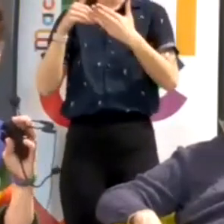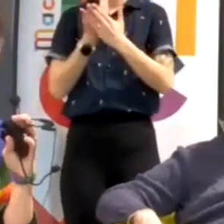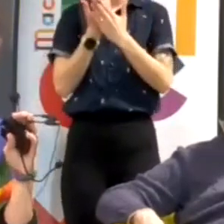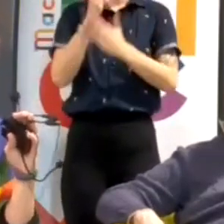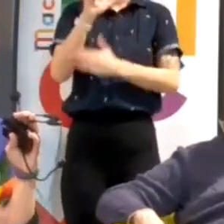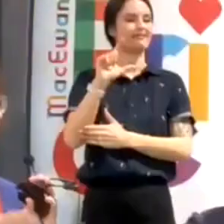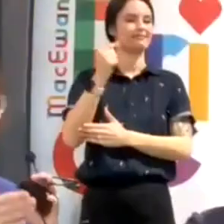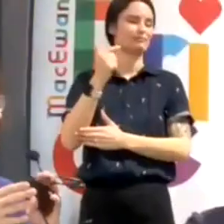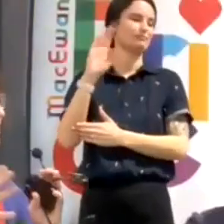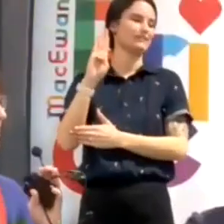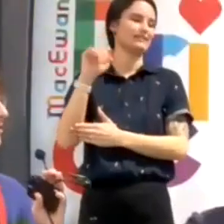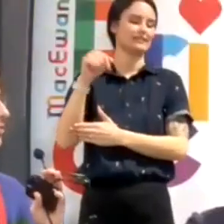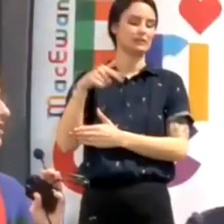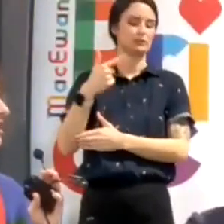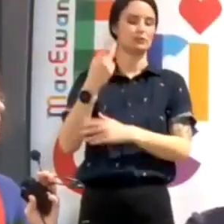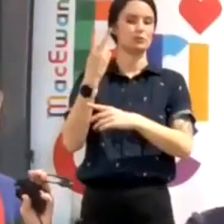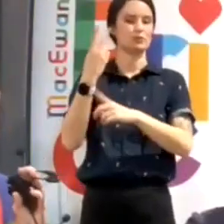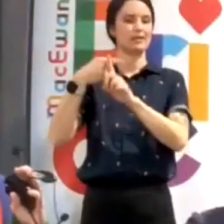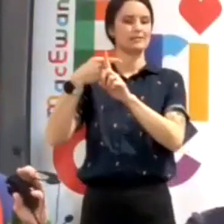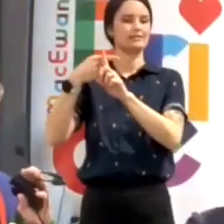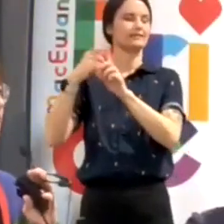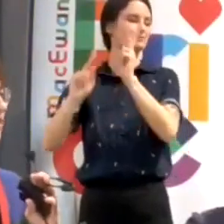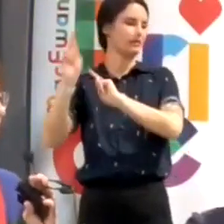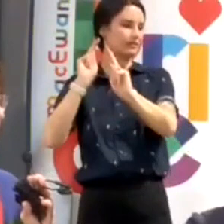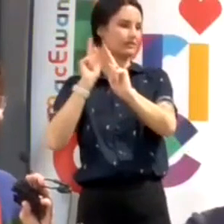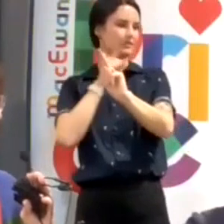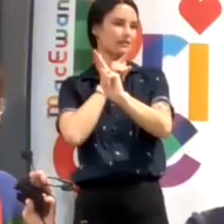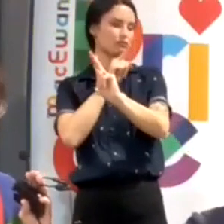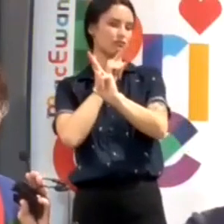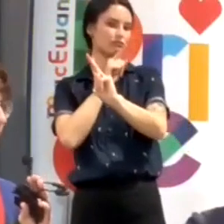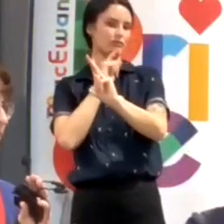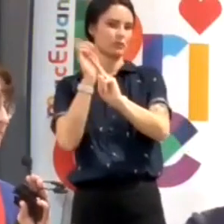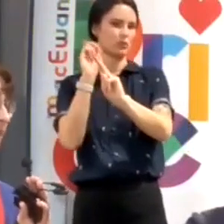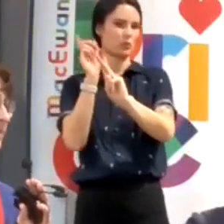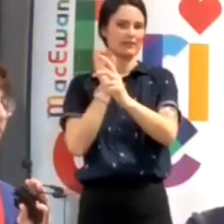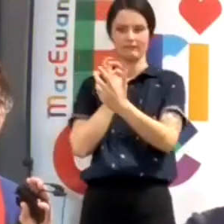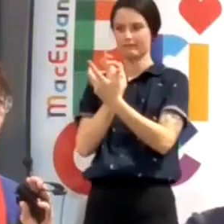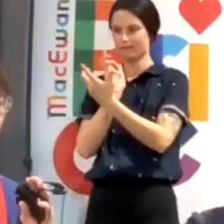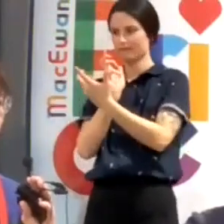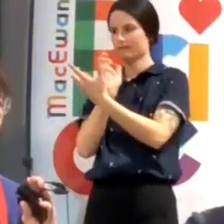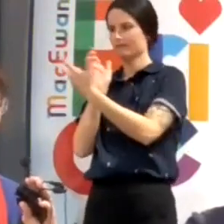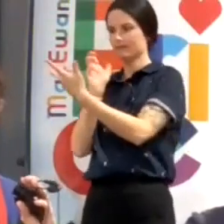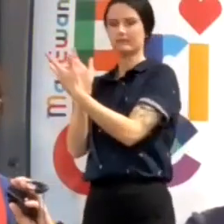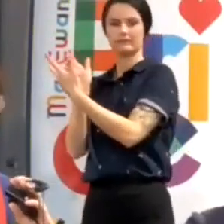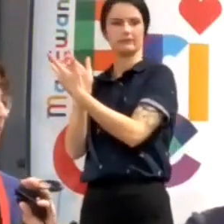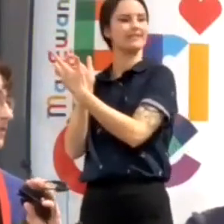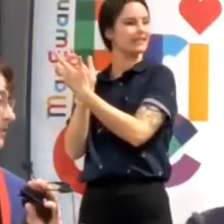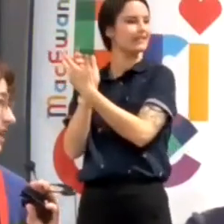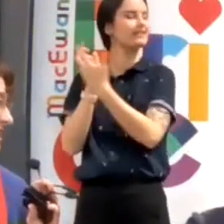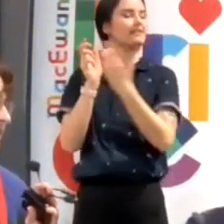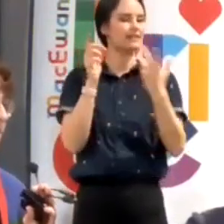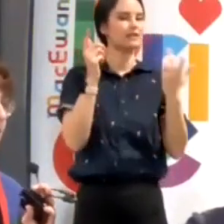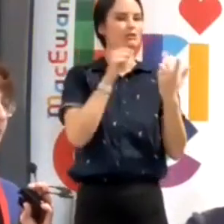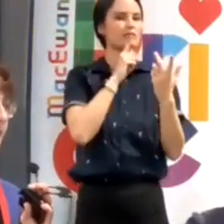LGBTQ2S plus people, you're very much in this in between of like this very young Gen Z space of like a lot of